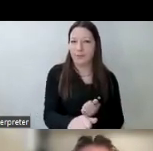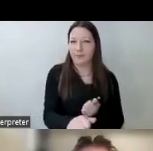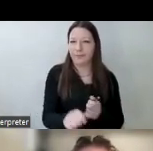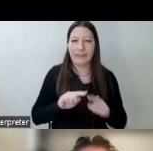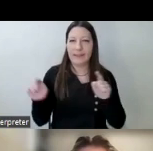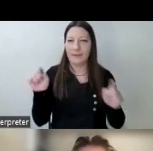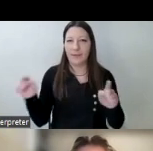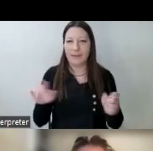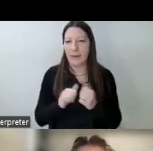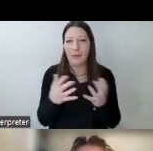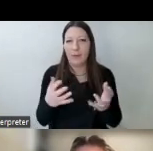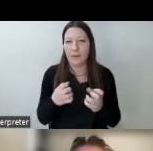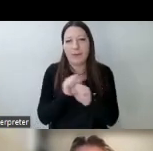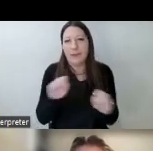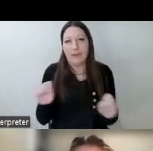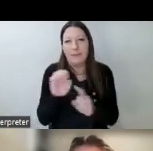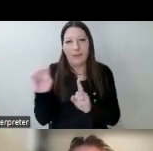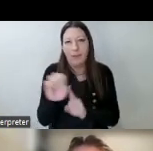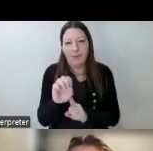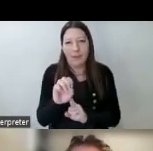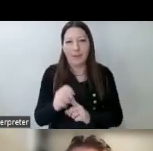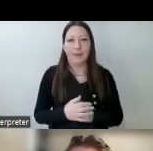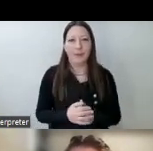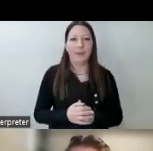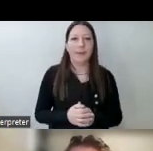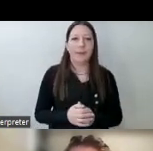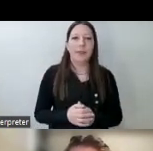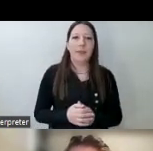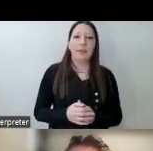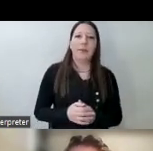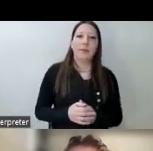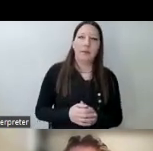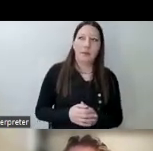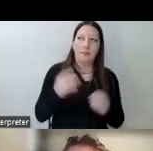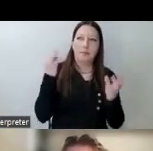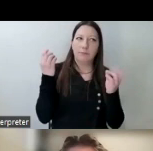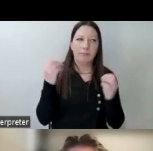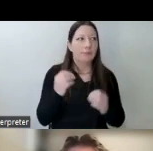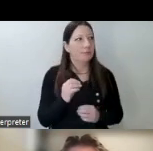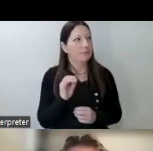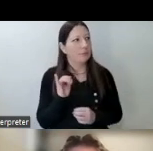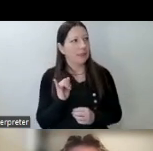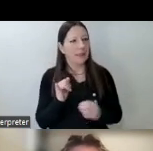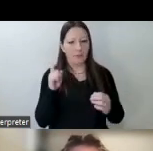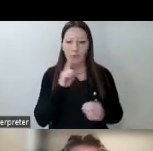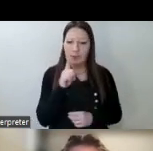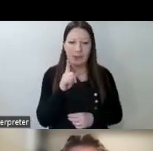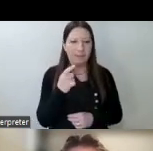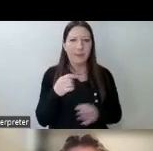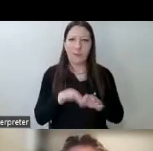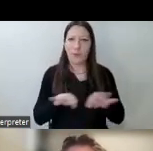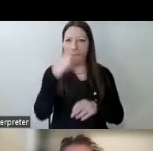This passage is not only important to consider when interrogating my personal connections to the area as a white, middle-class, heteronormative